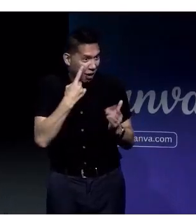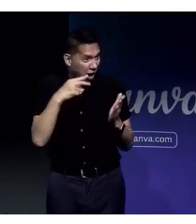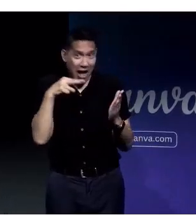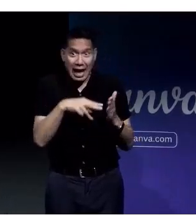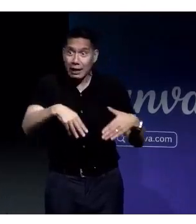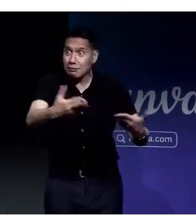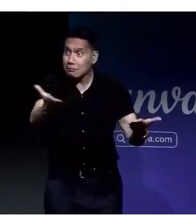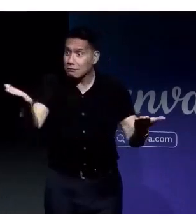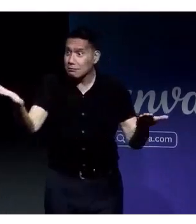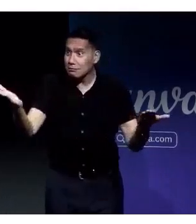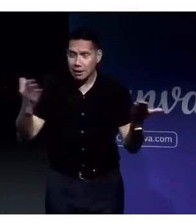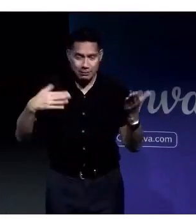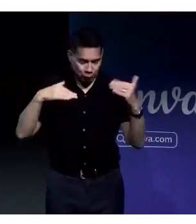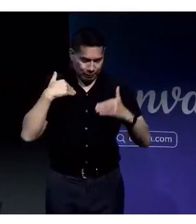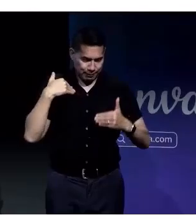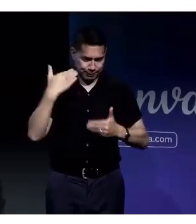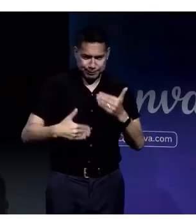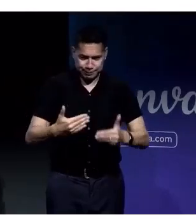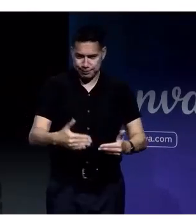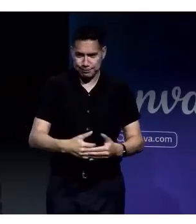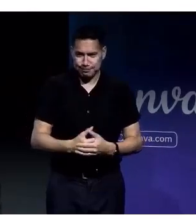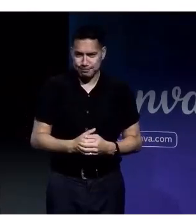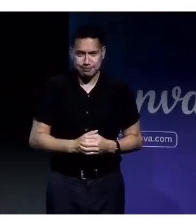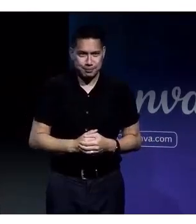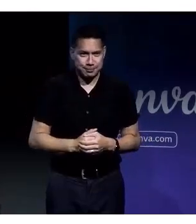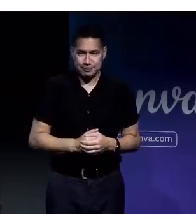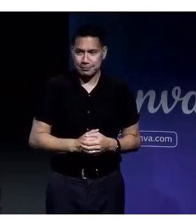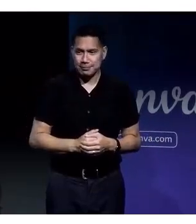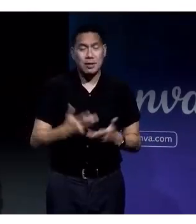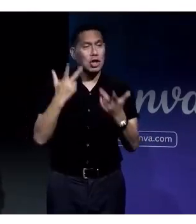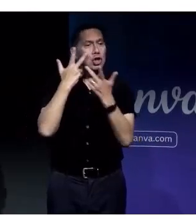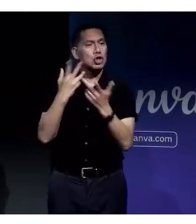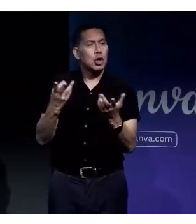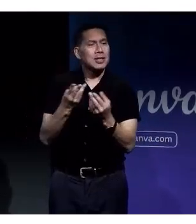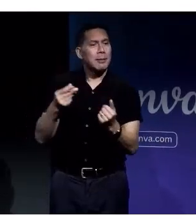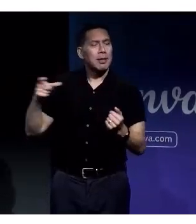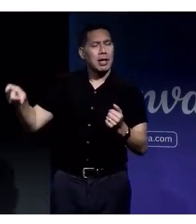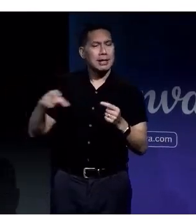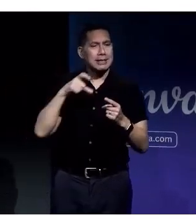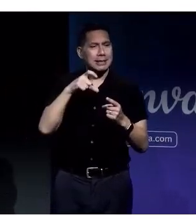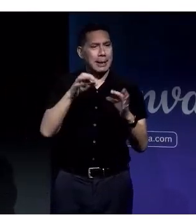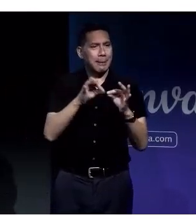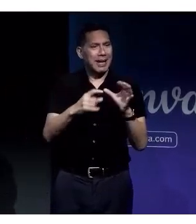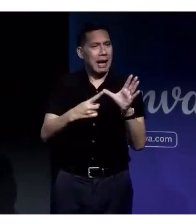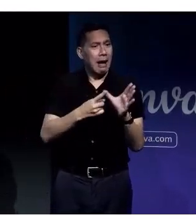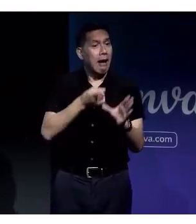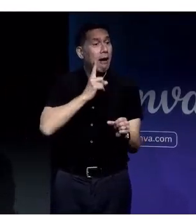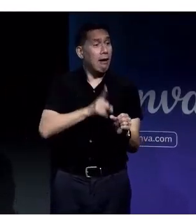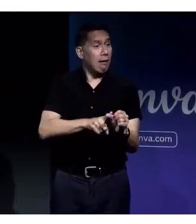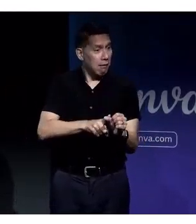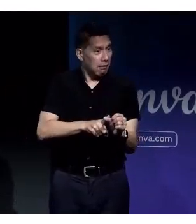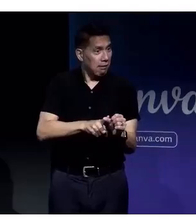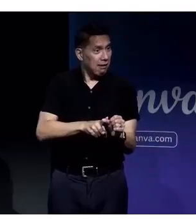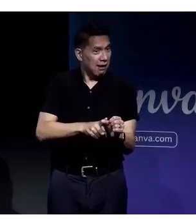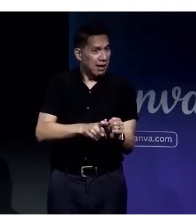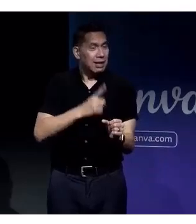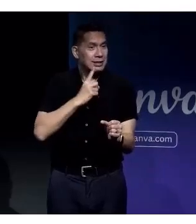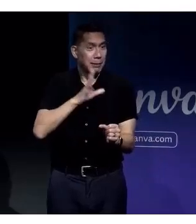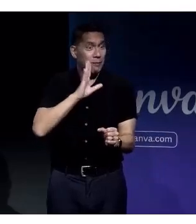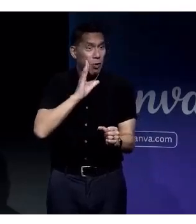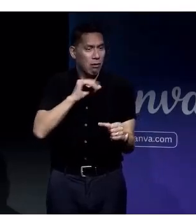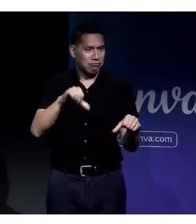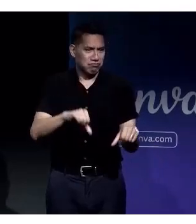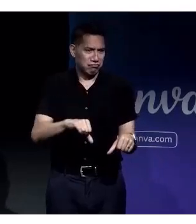Anyway, let's get on with stuff. I'm going to show you something in the CommBank app that we did last year. Like I said, didn't go so